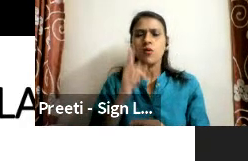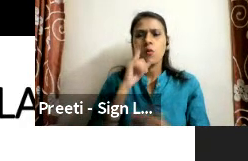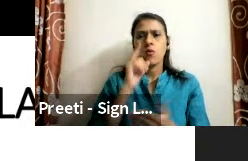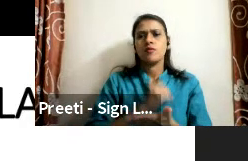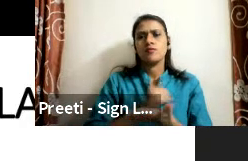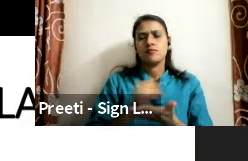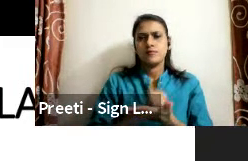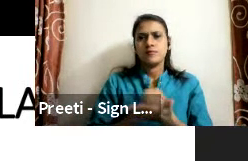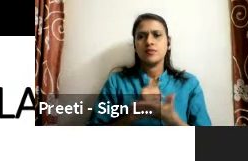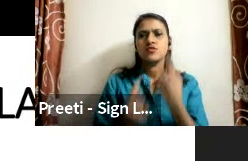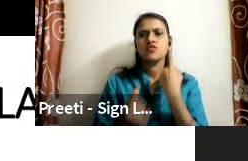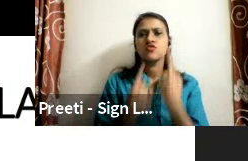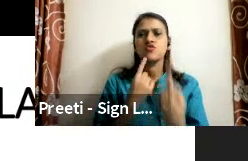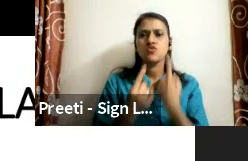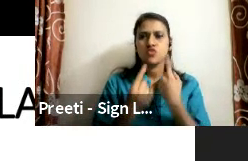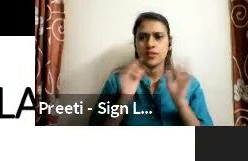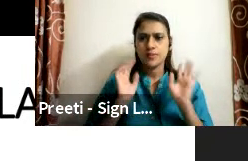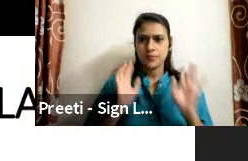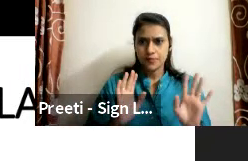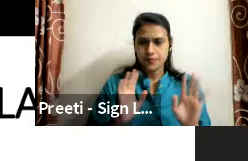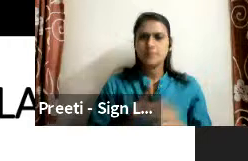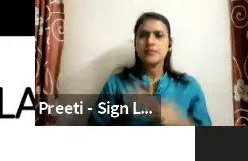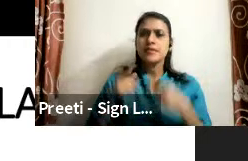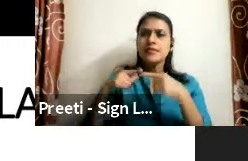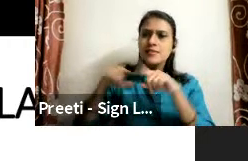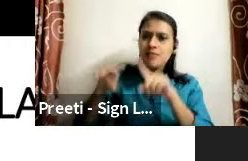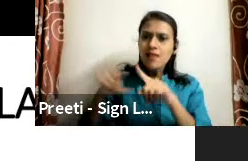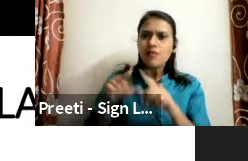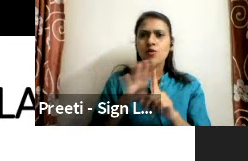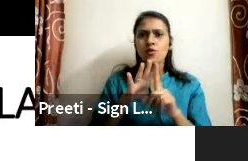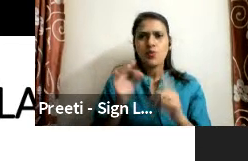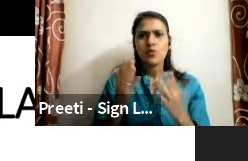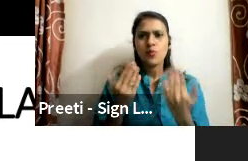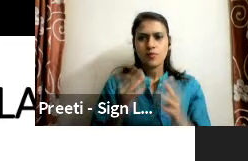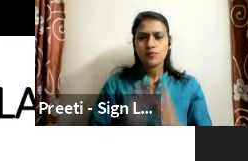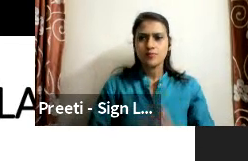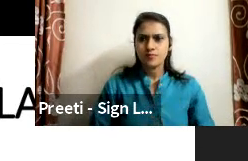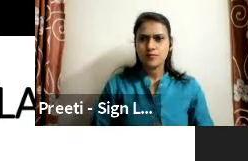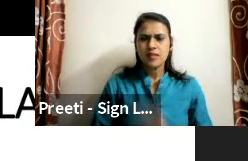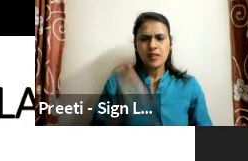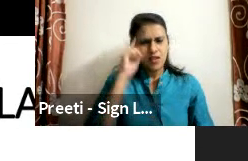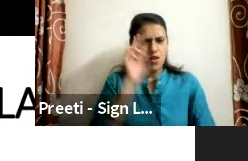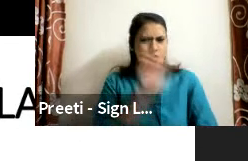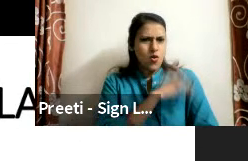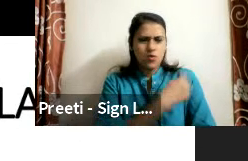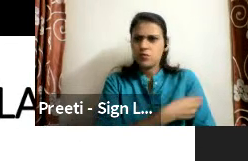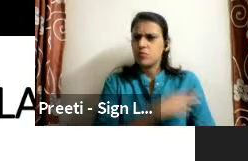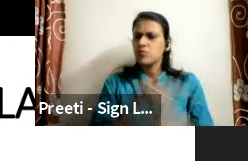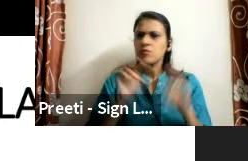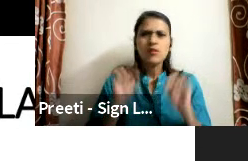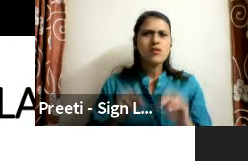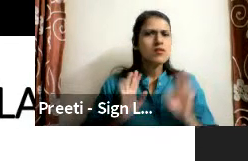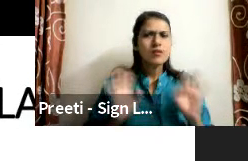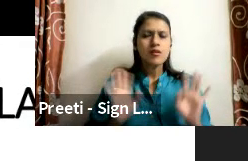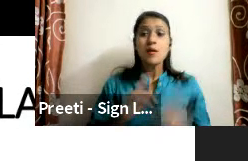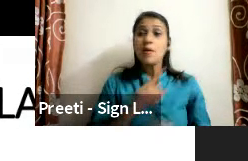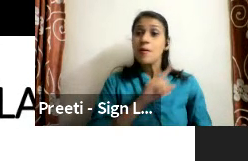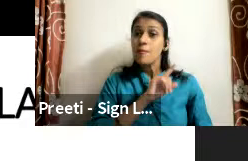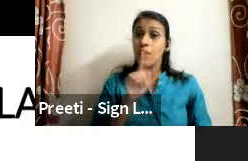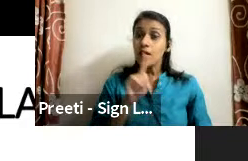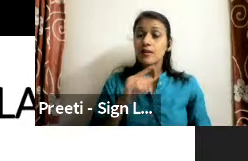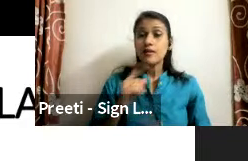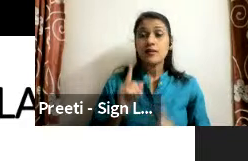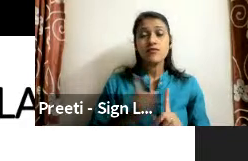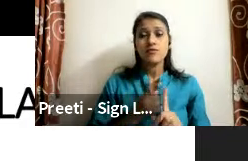the patients would not be so sick that they would require hospitalization, but still watch out of the